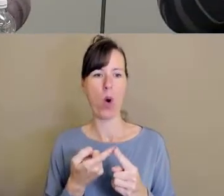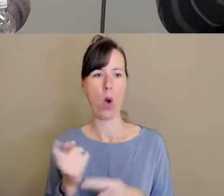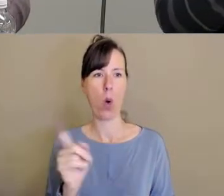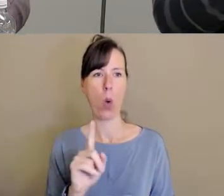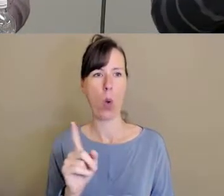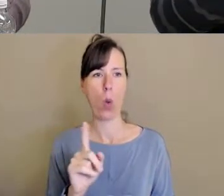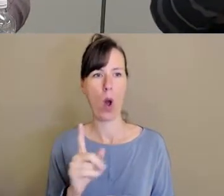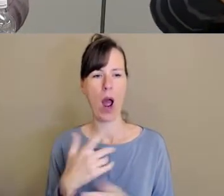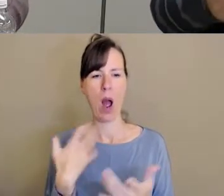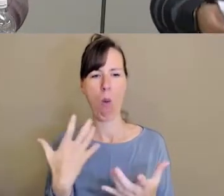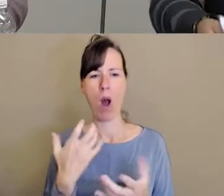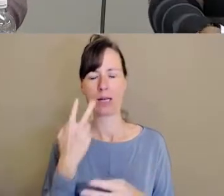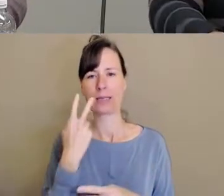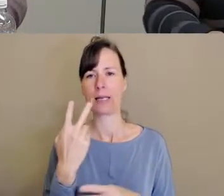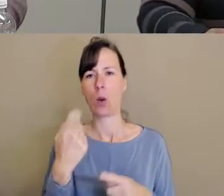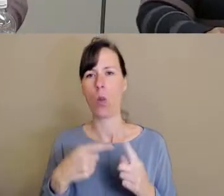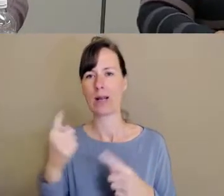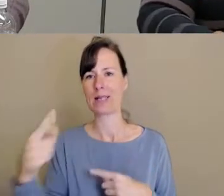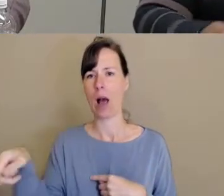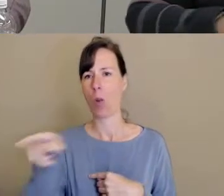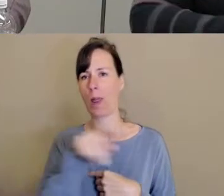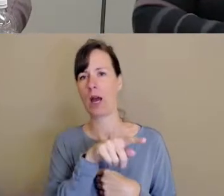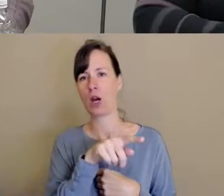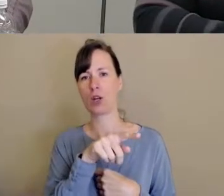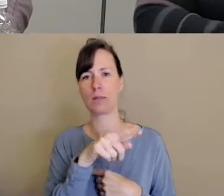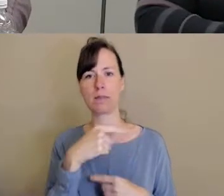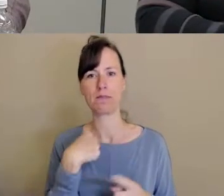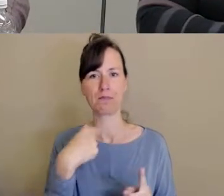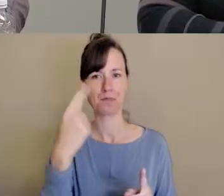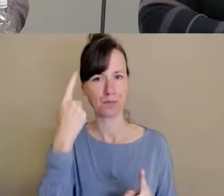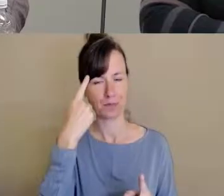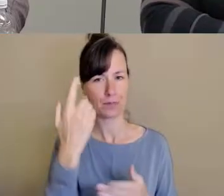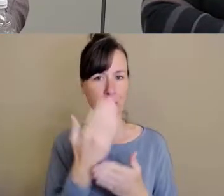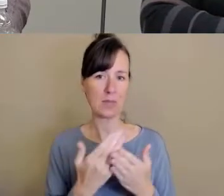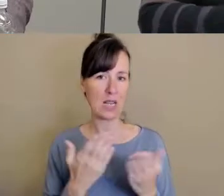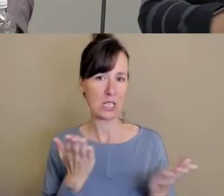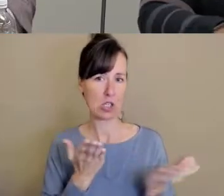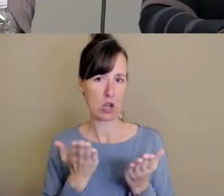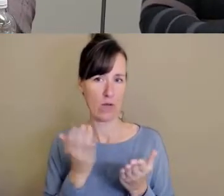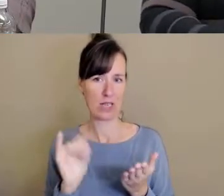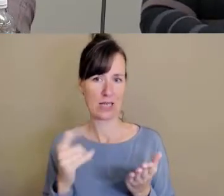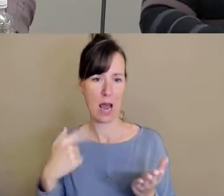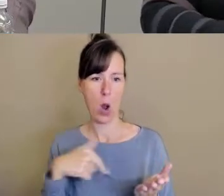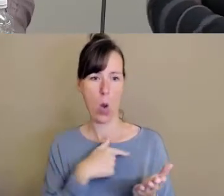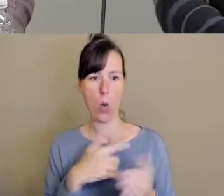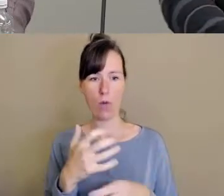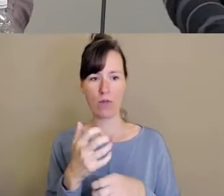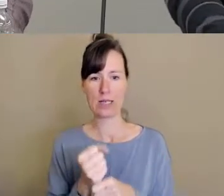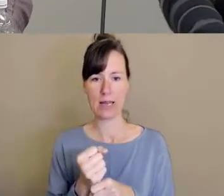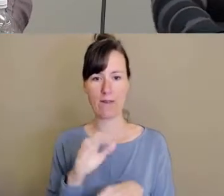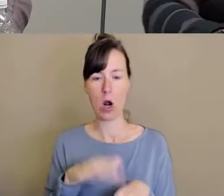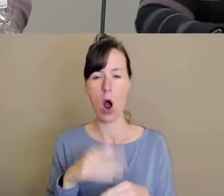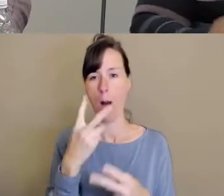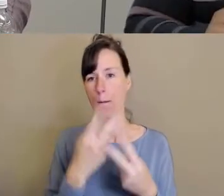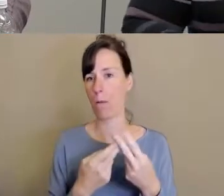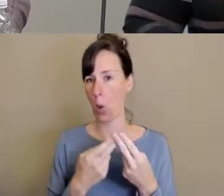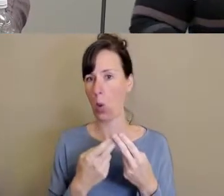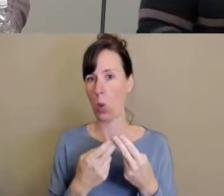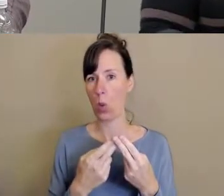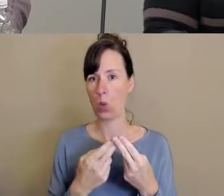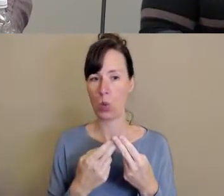want to see what's out there. Do think that as far as some of the services that we're receiving on both ends,